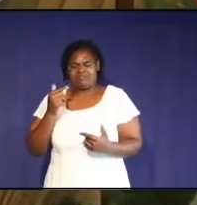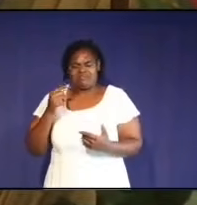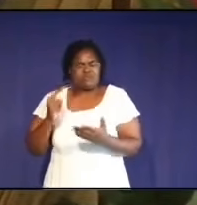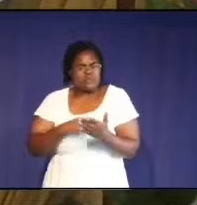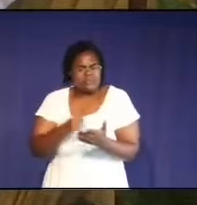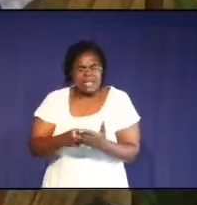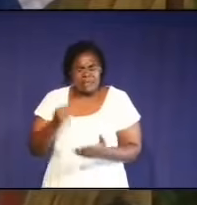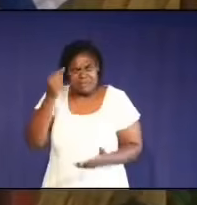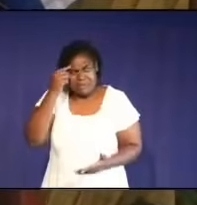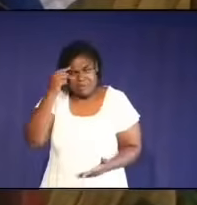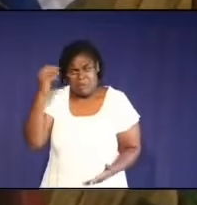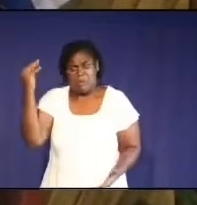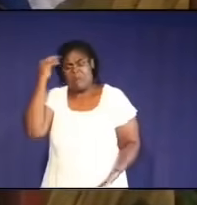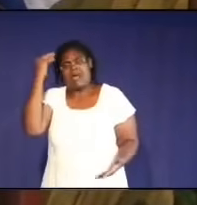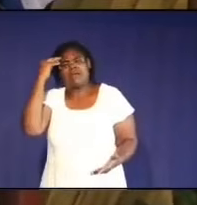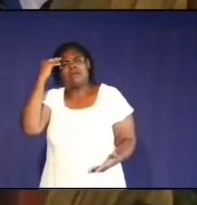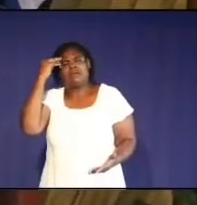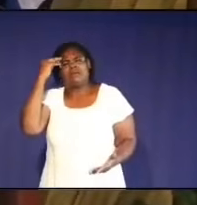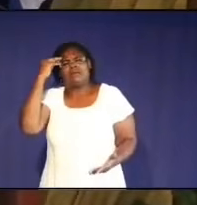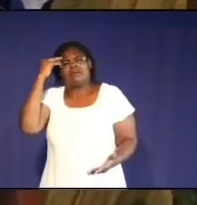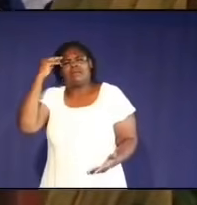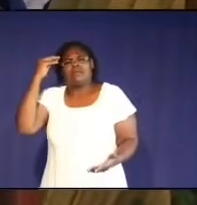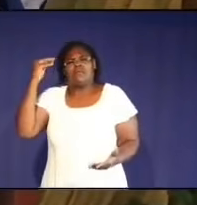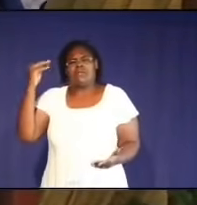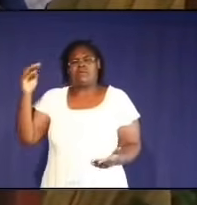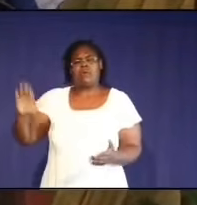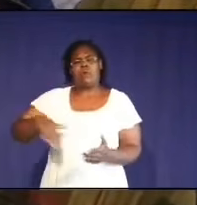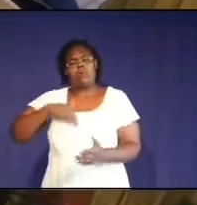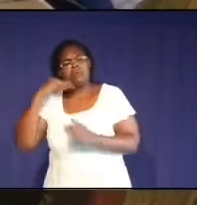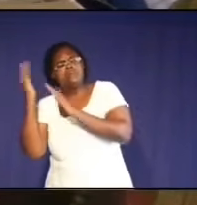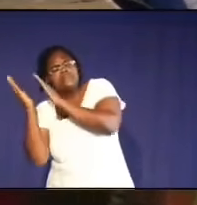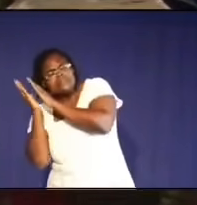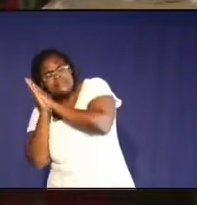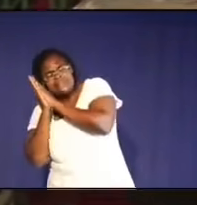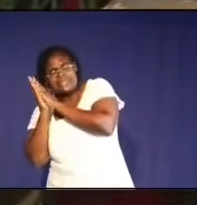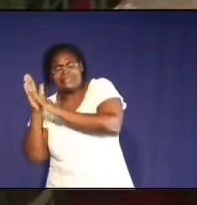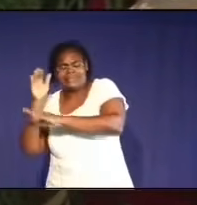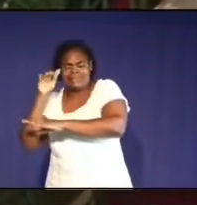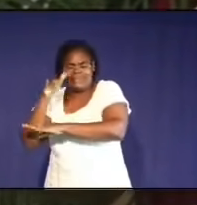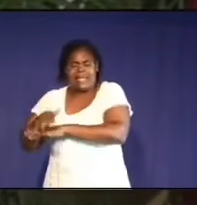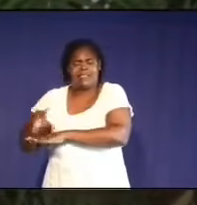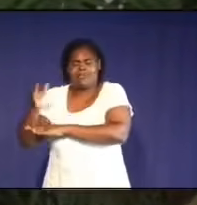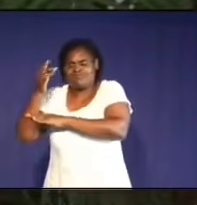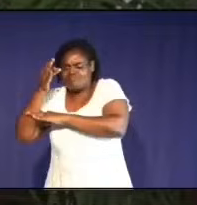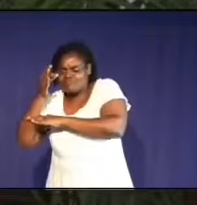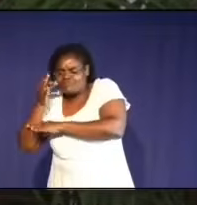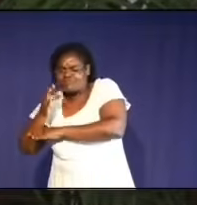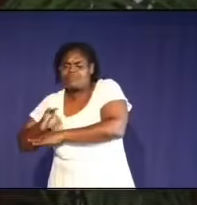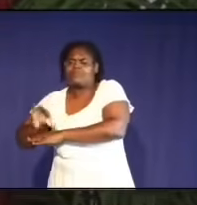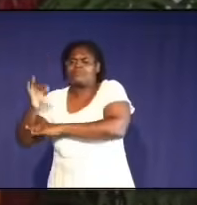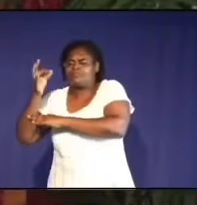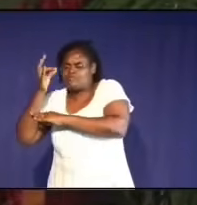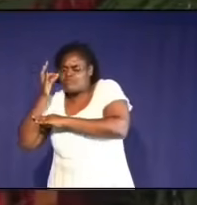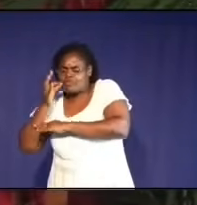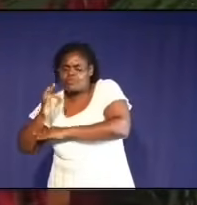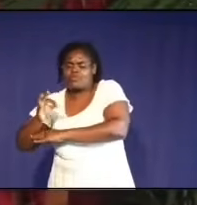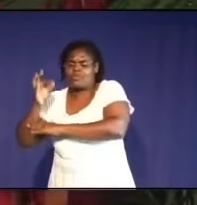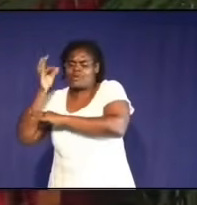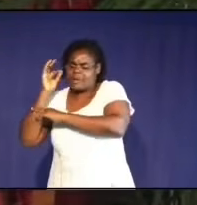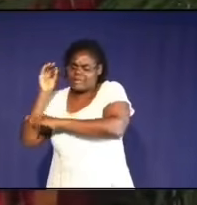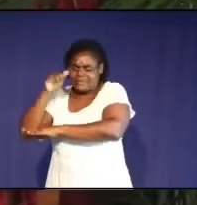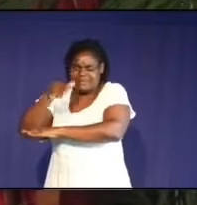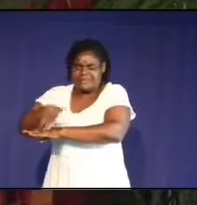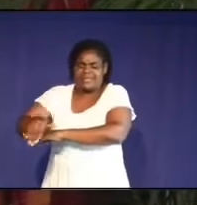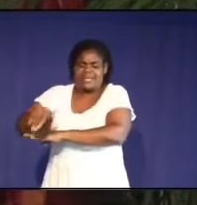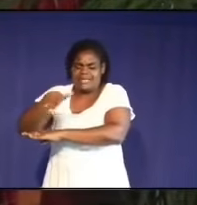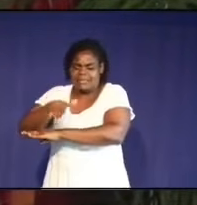when you put your head on the pillow and liquid frustration wet your sheet